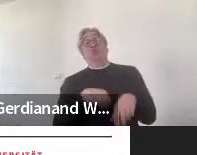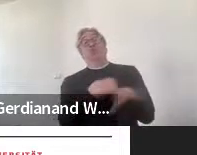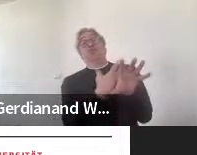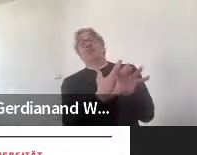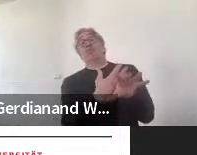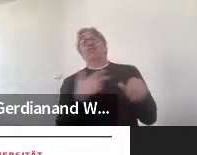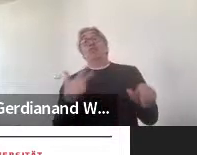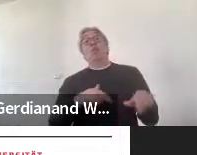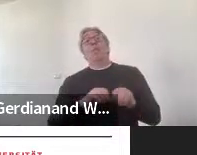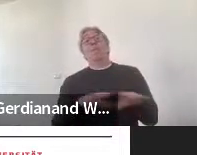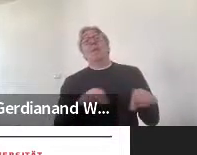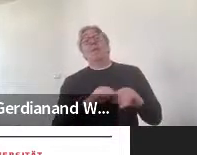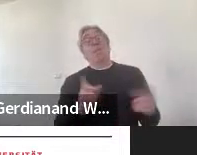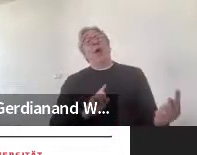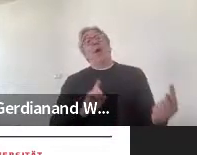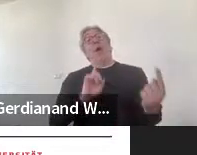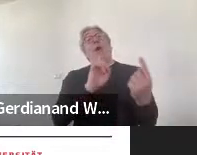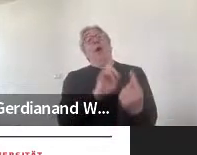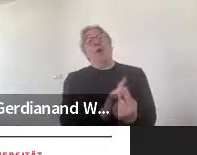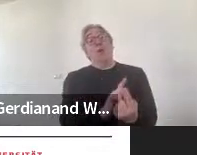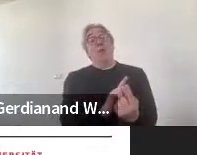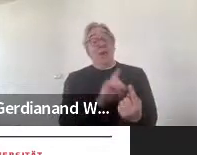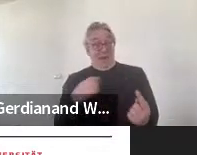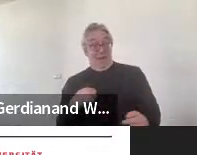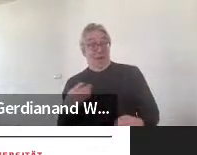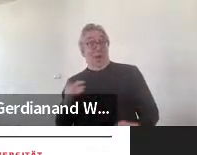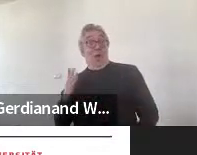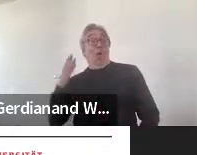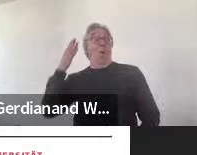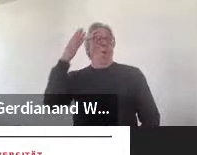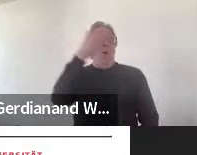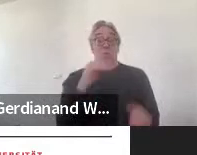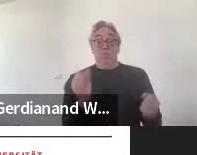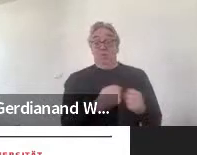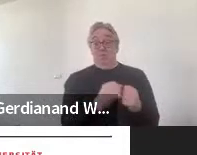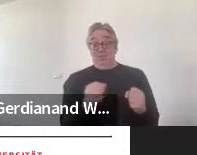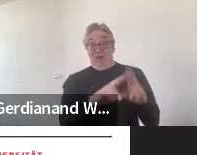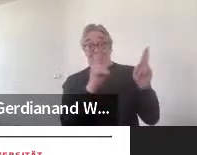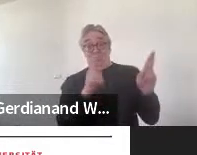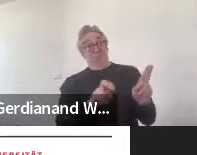meet and relax, but I can't go there because they have stairs.